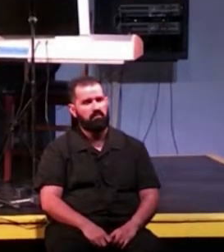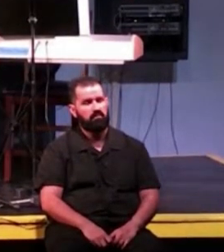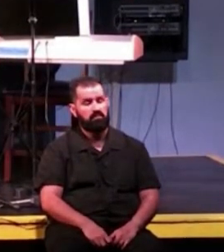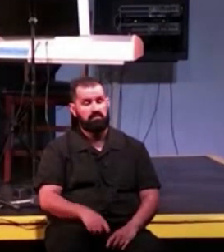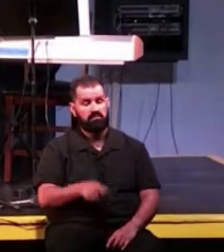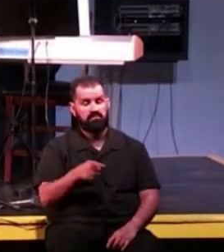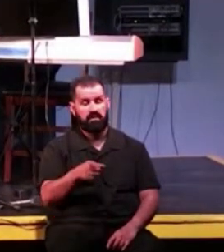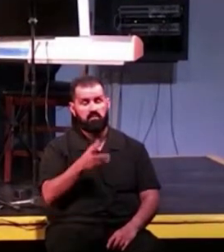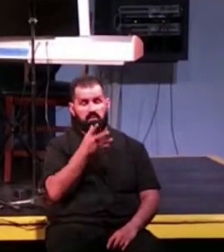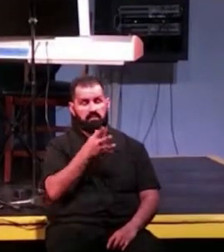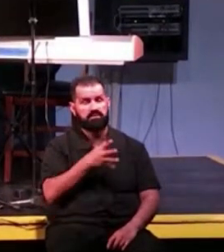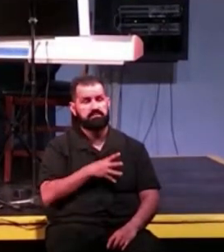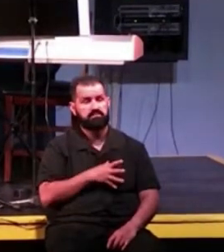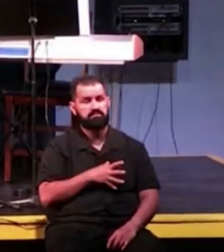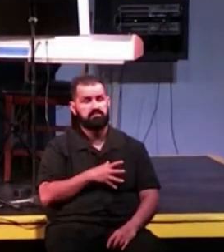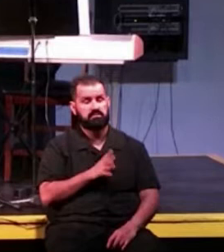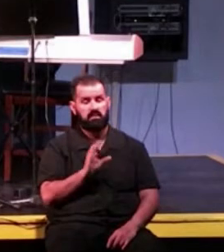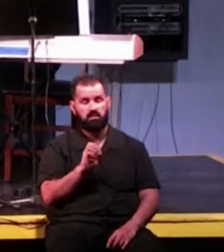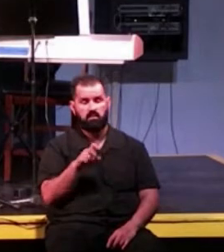Orpah realized,